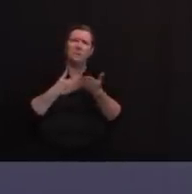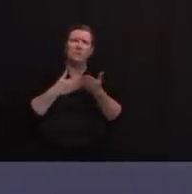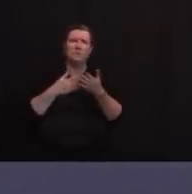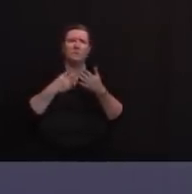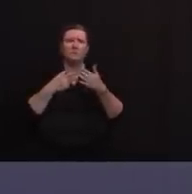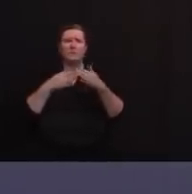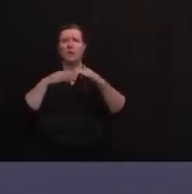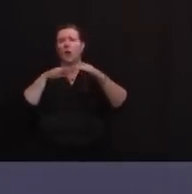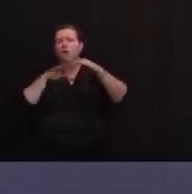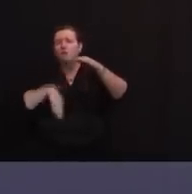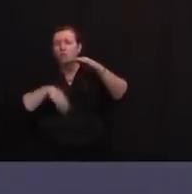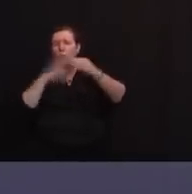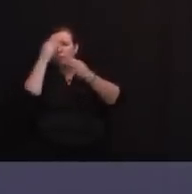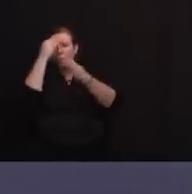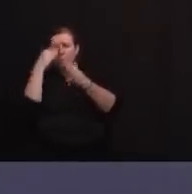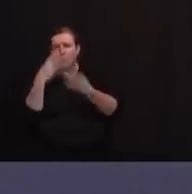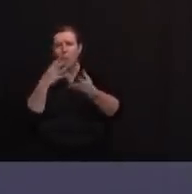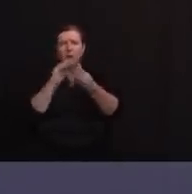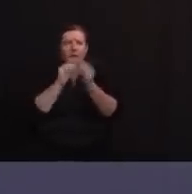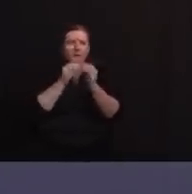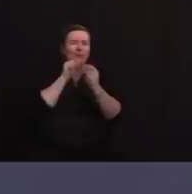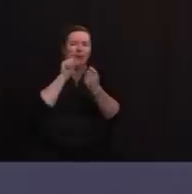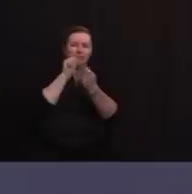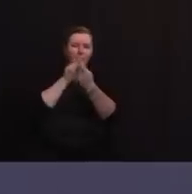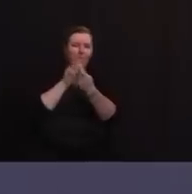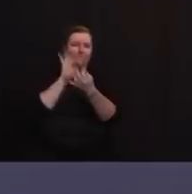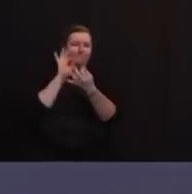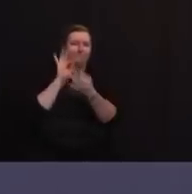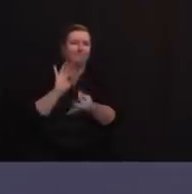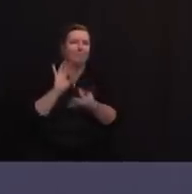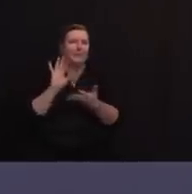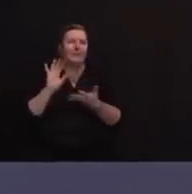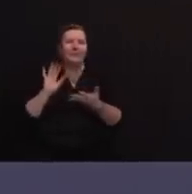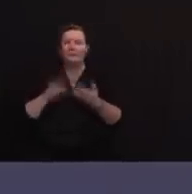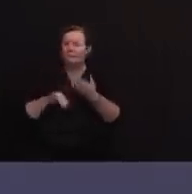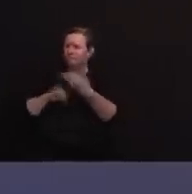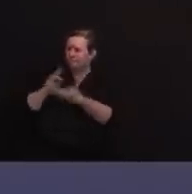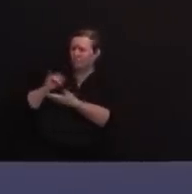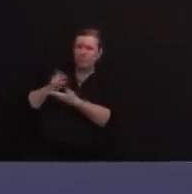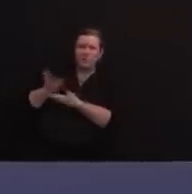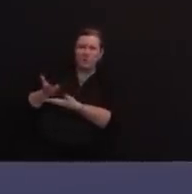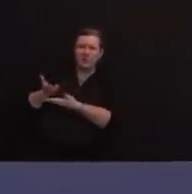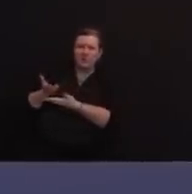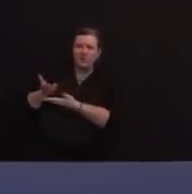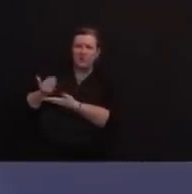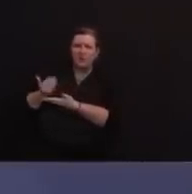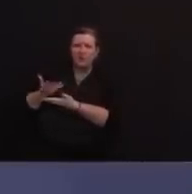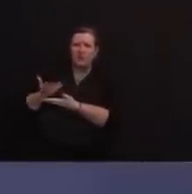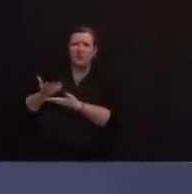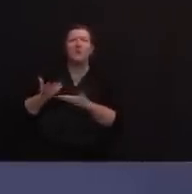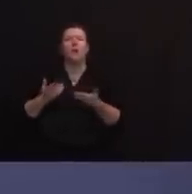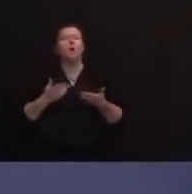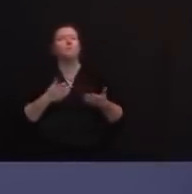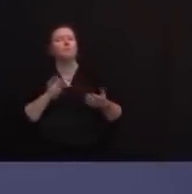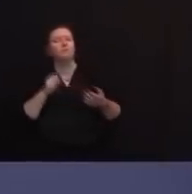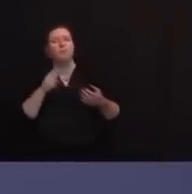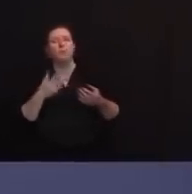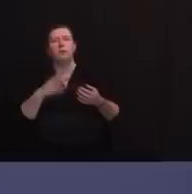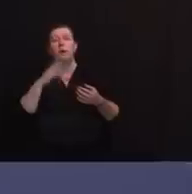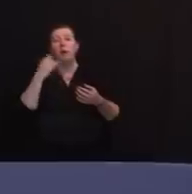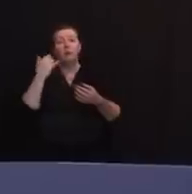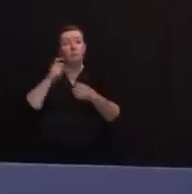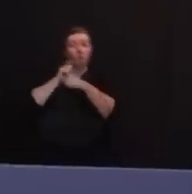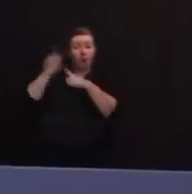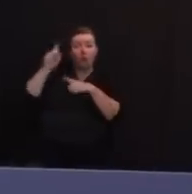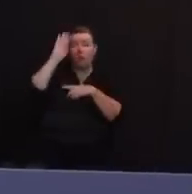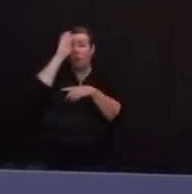that's unique to New Jersey. But any more color, Judy, on any of that? Yeah, in discussions with the hospitals yesterday, we do